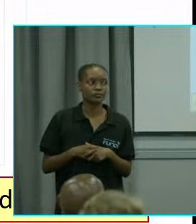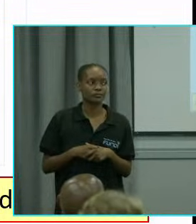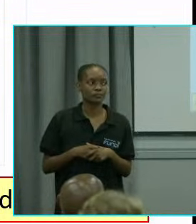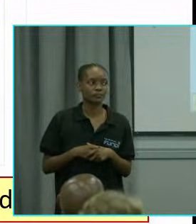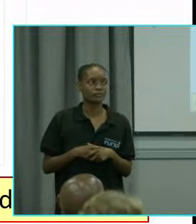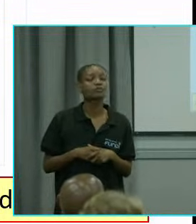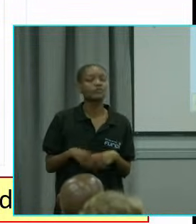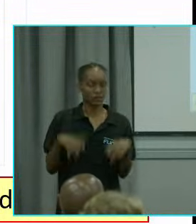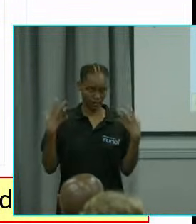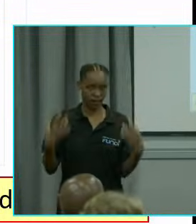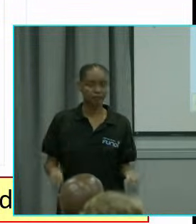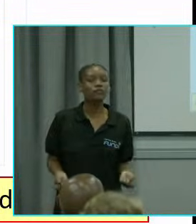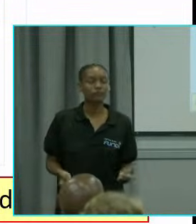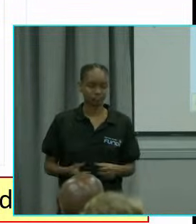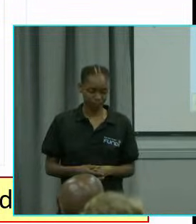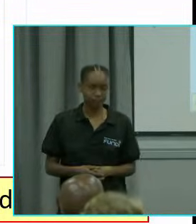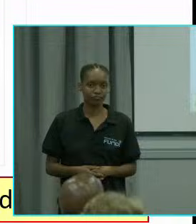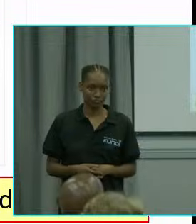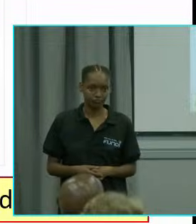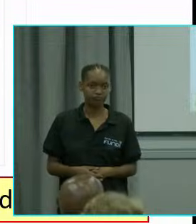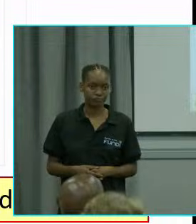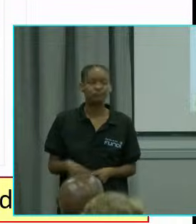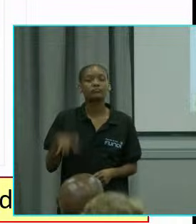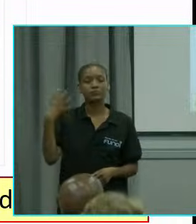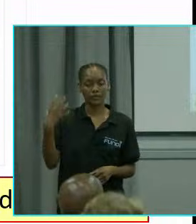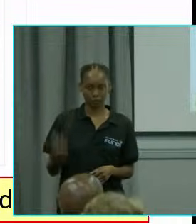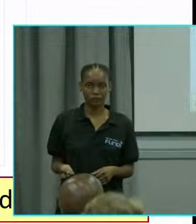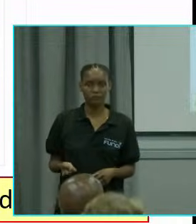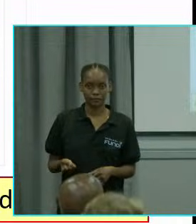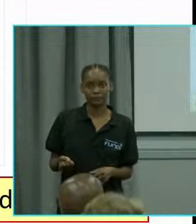they do have a lot of that